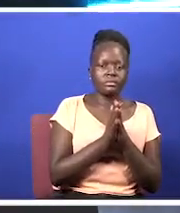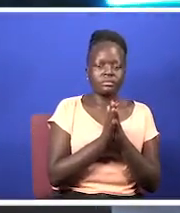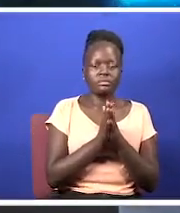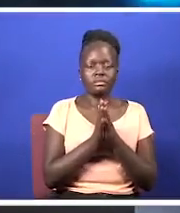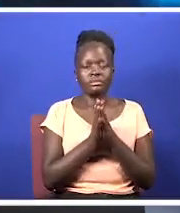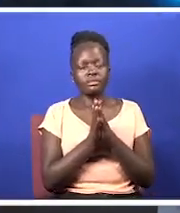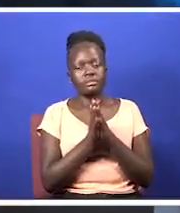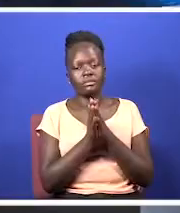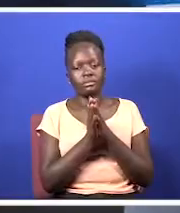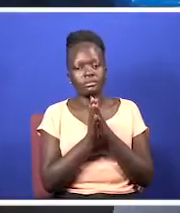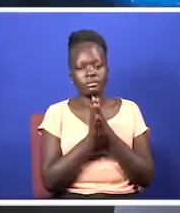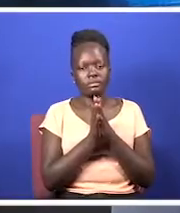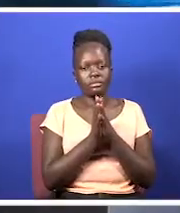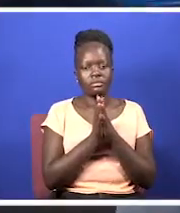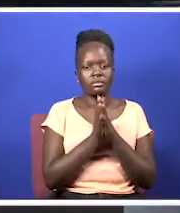over.